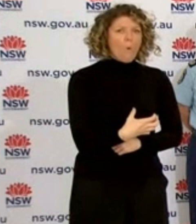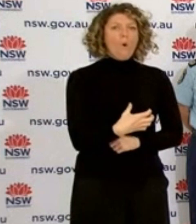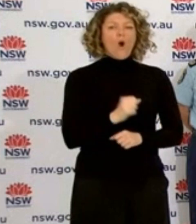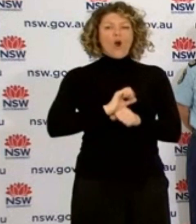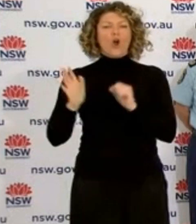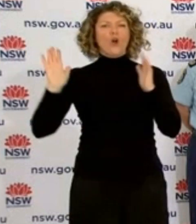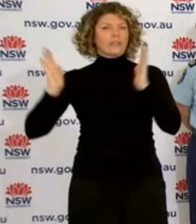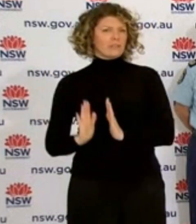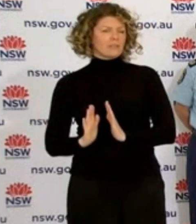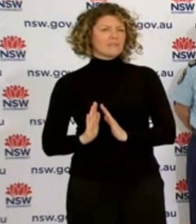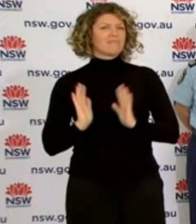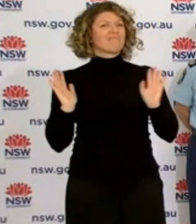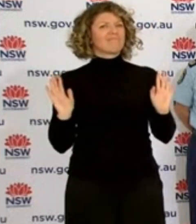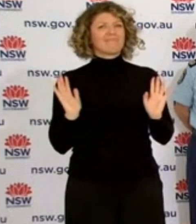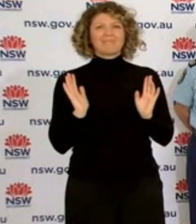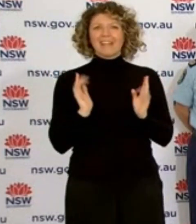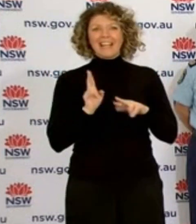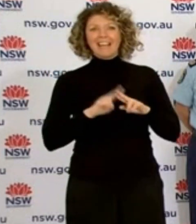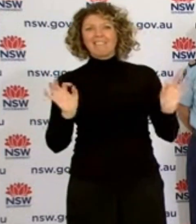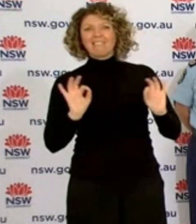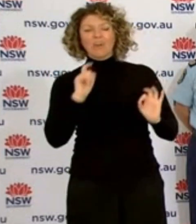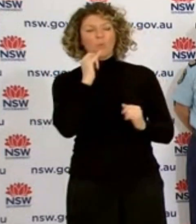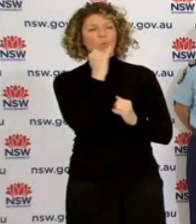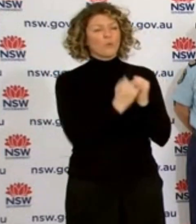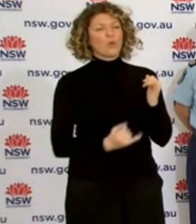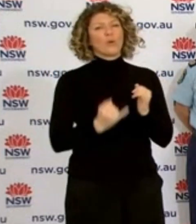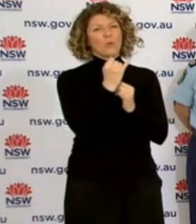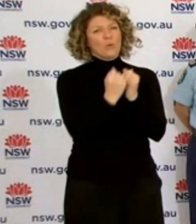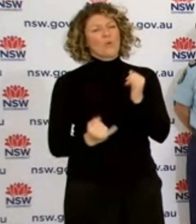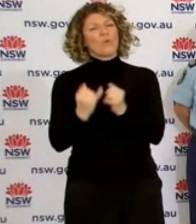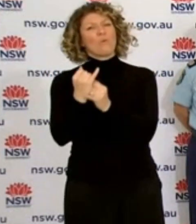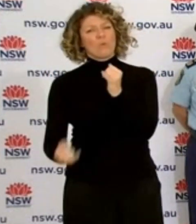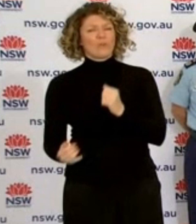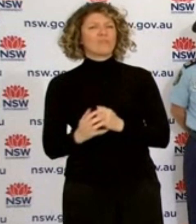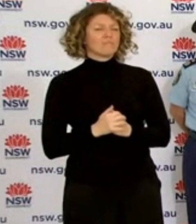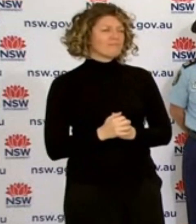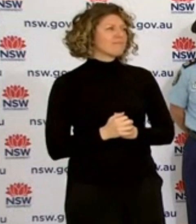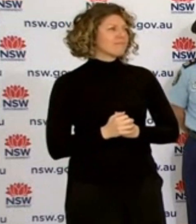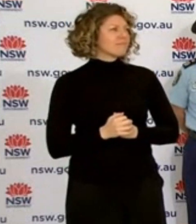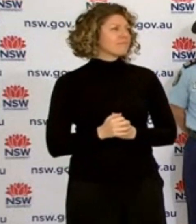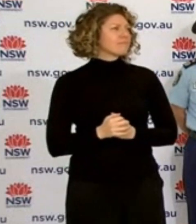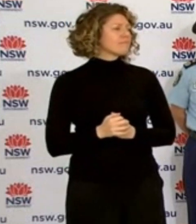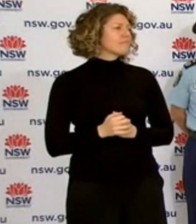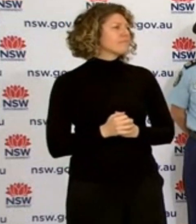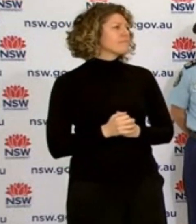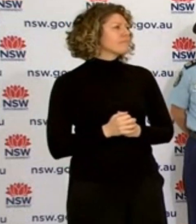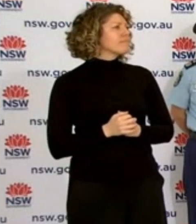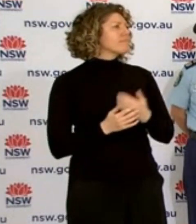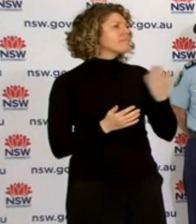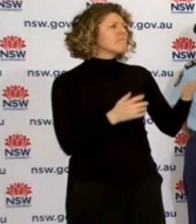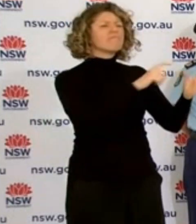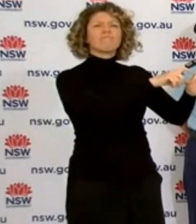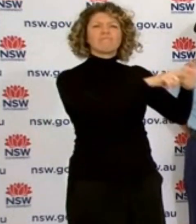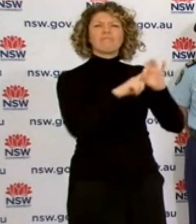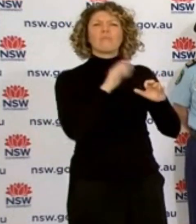numbers. Otherwise, the outcome will be so serious. Dr. Sharp, give us an update on hospitals, in particular hospitals in the